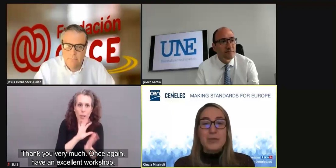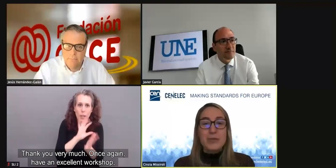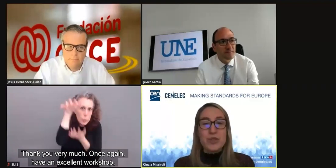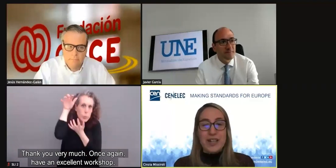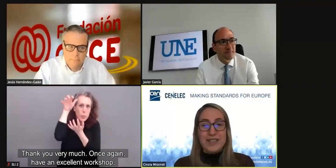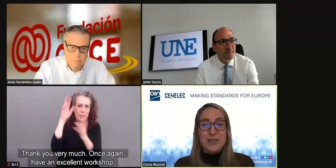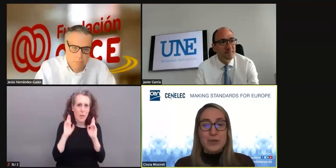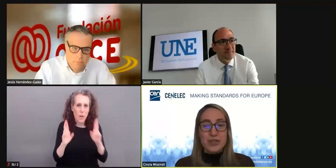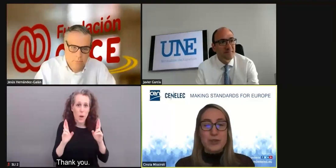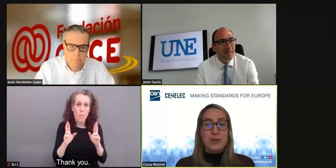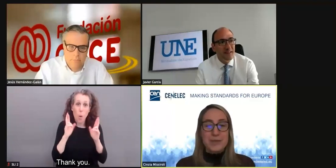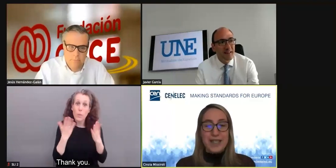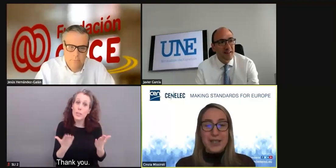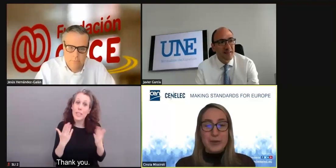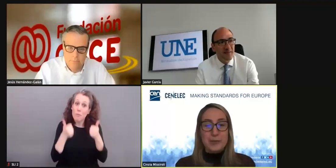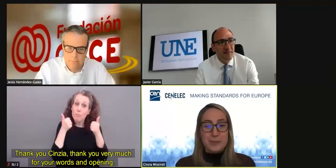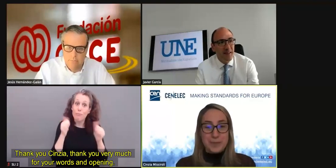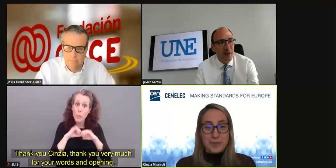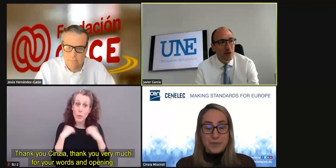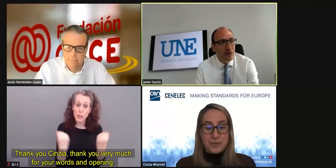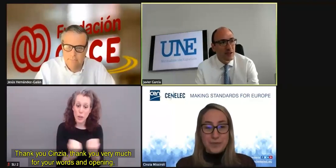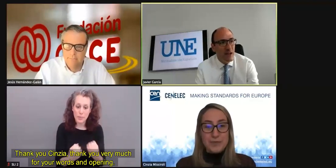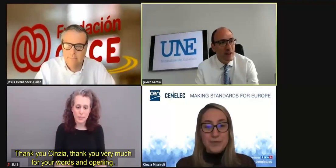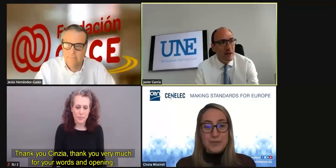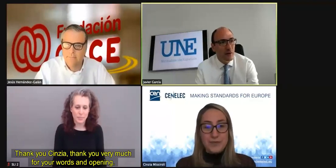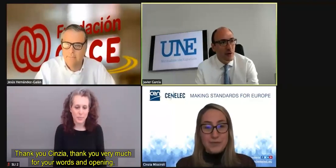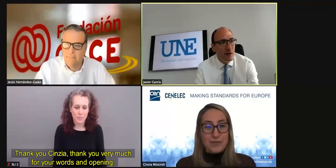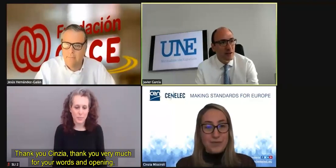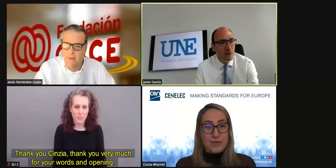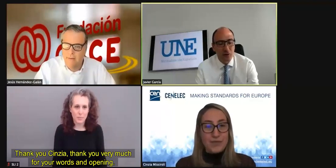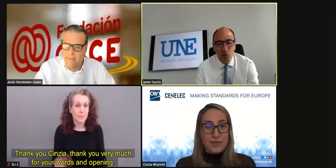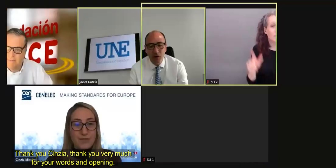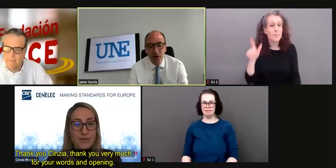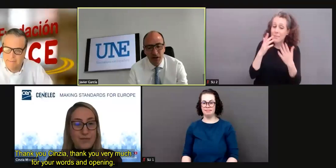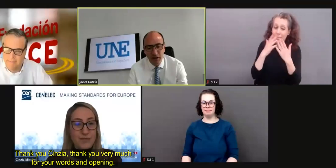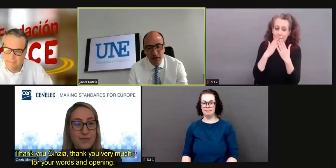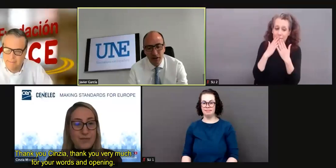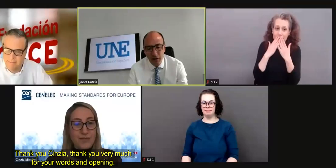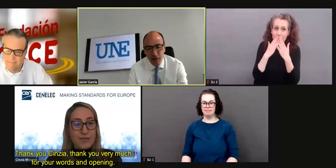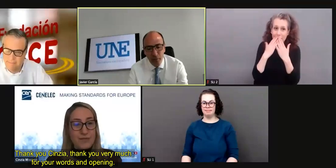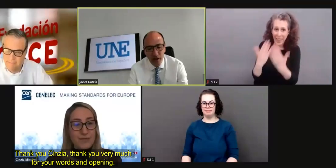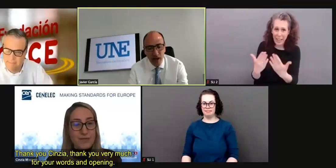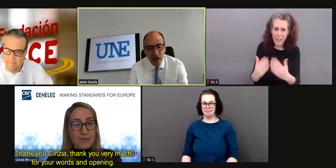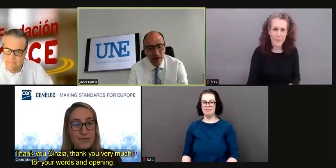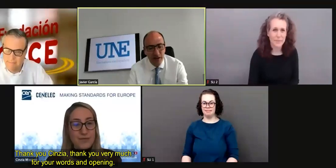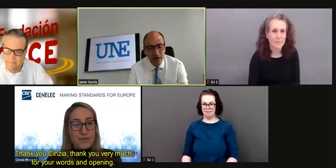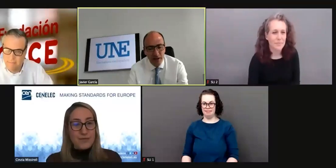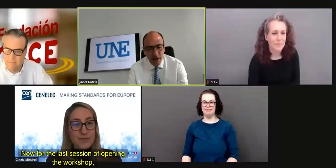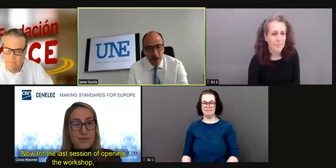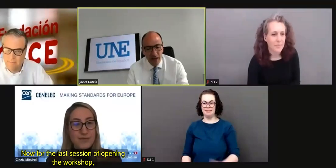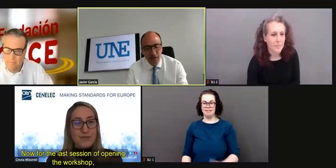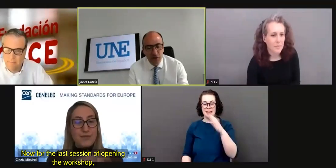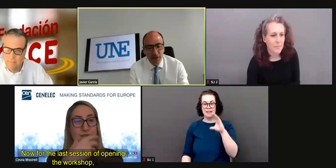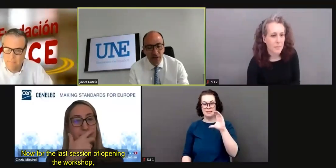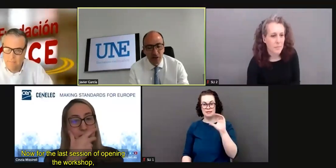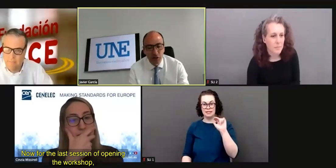wish you an excellent workshop. Thank you. Thank you, Cinzia. Thank you very much for your words of opening. And